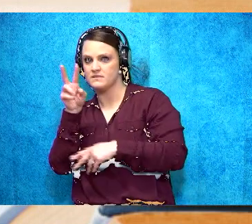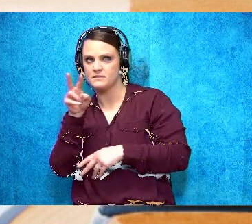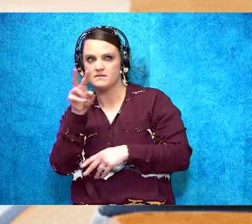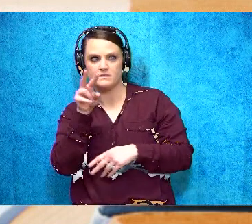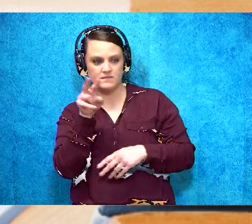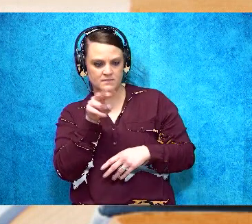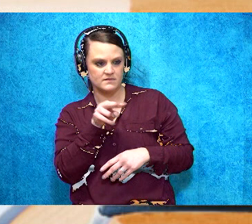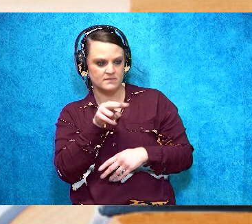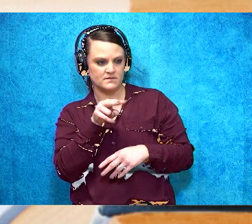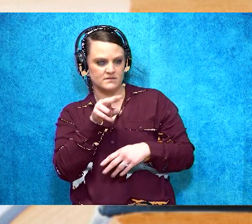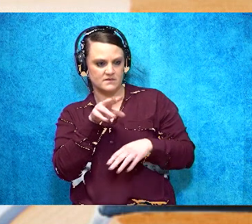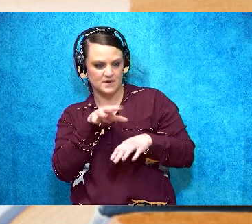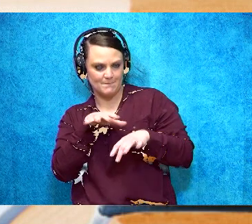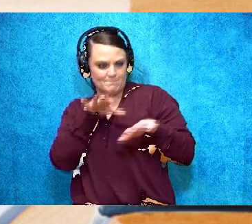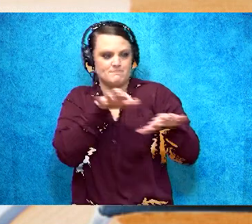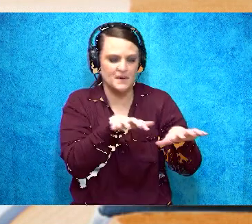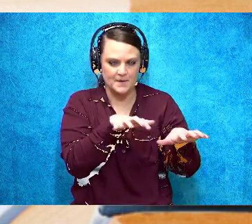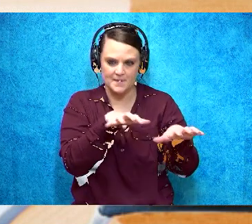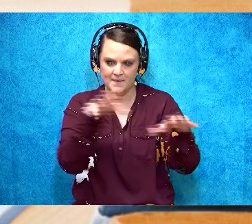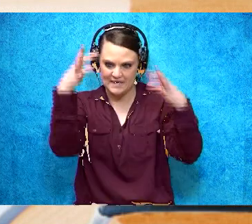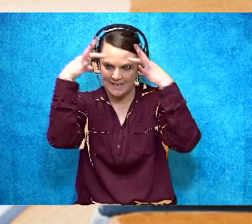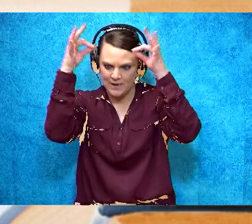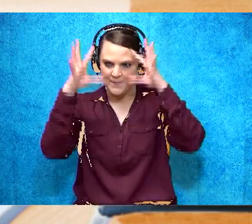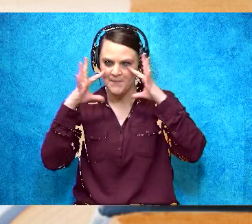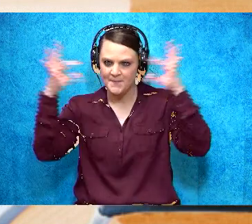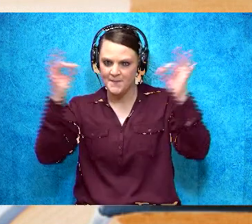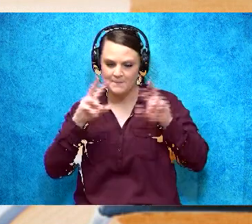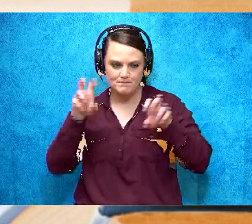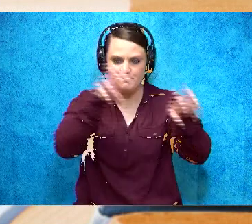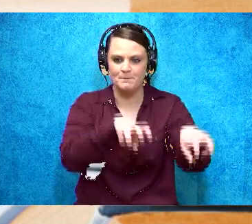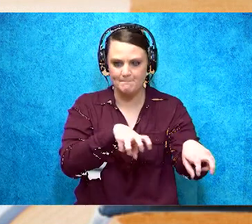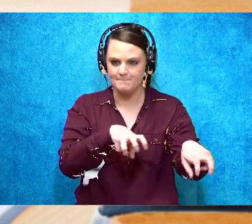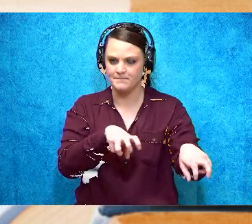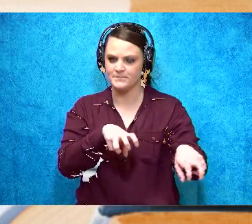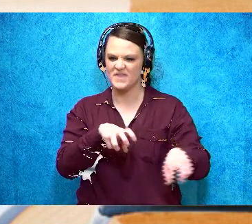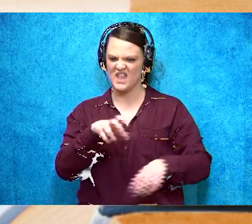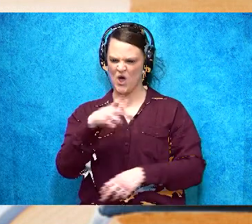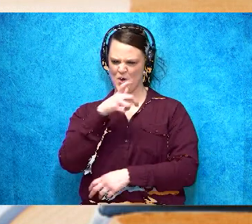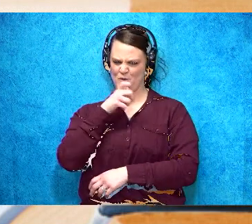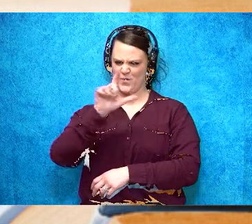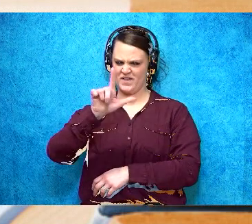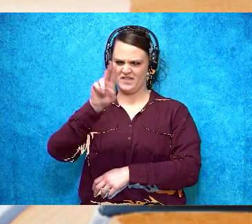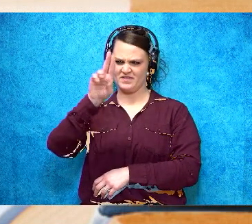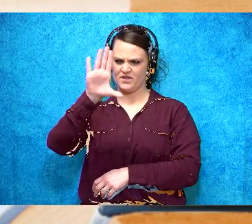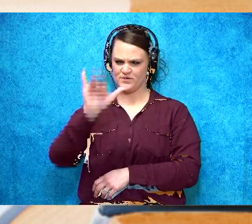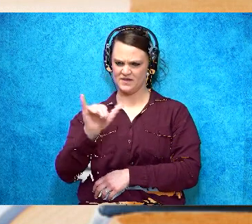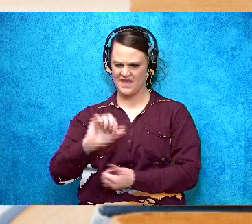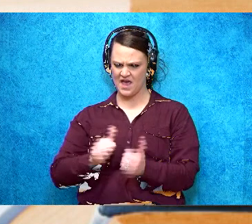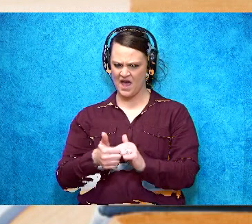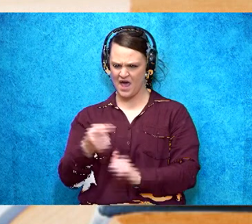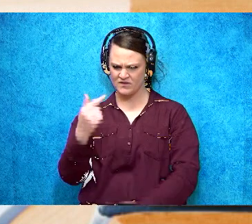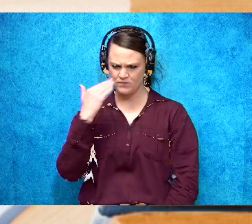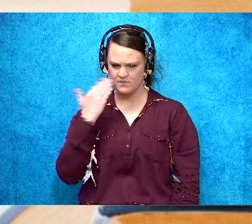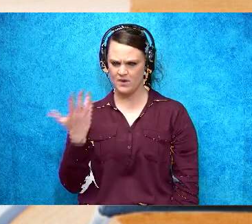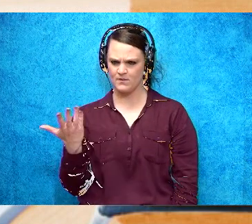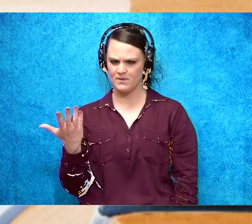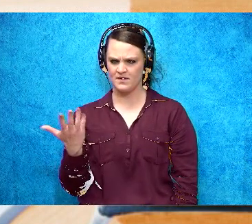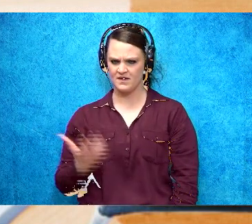then, pounce, she caught it. Who is Lucy? How'd you know?